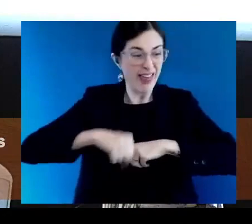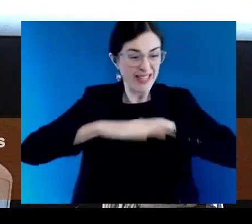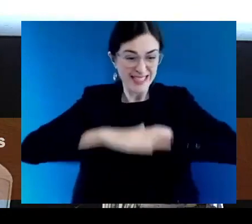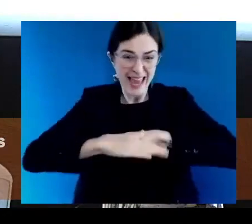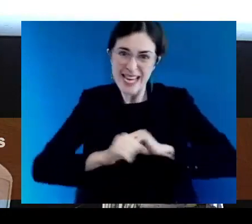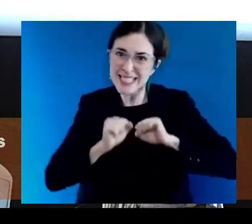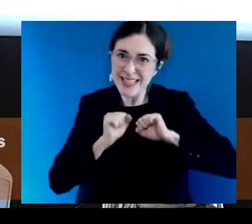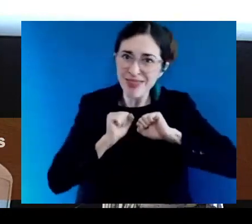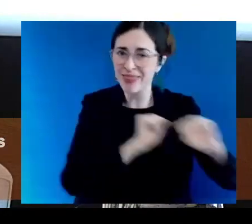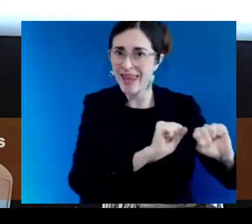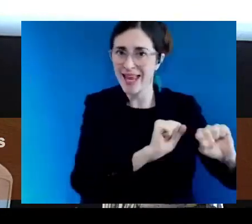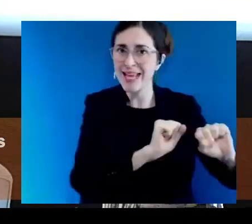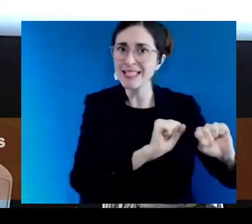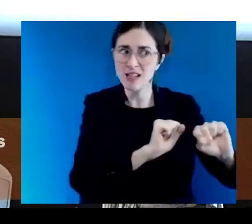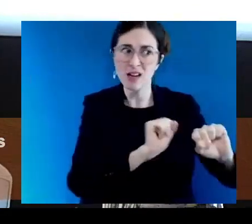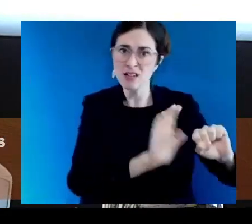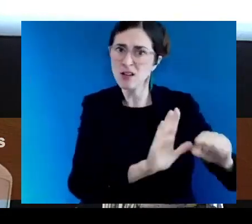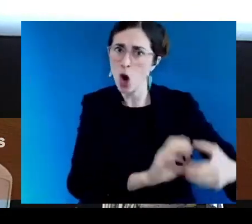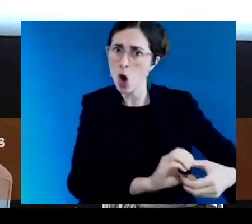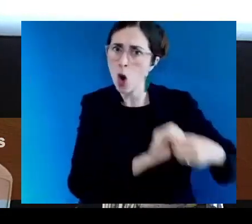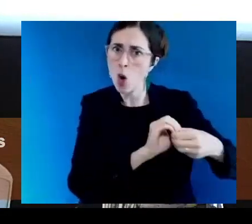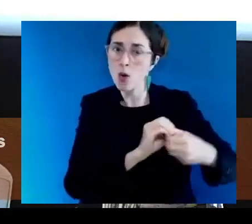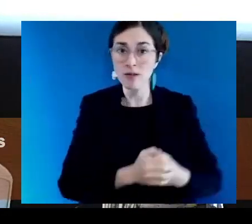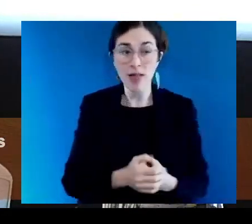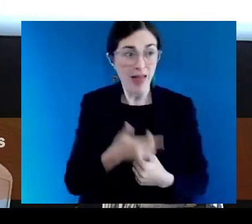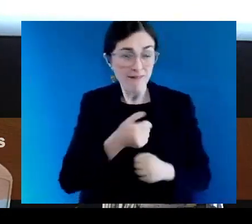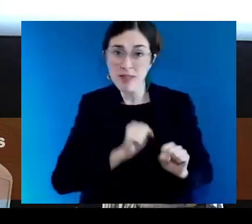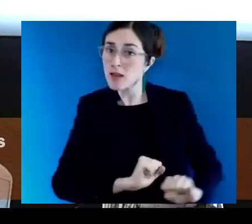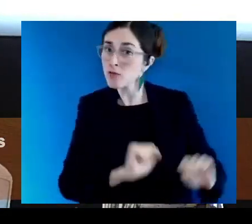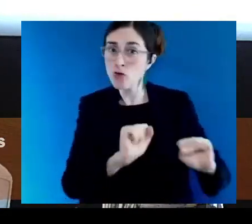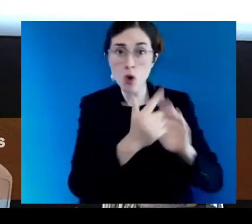custodians. They had their own laws and systems,